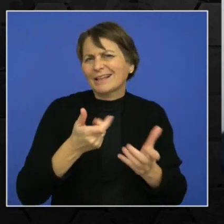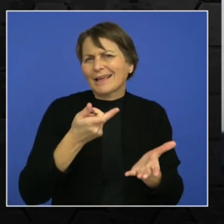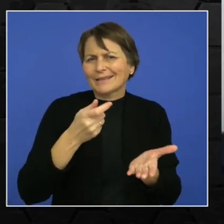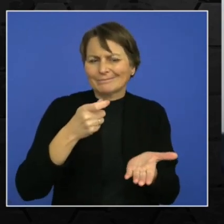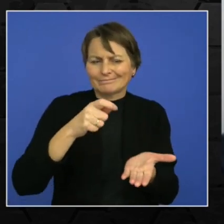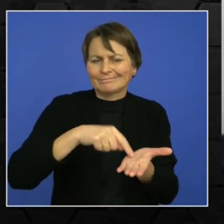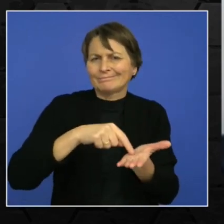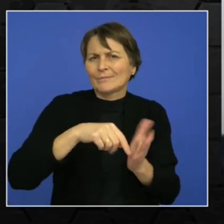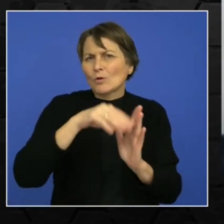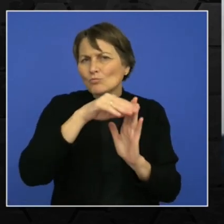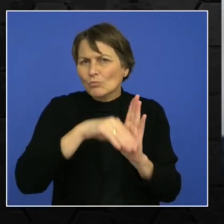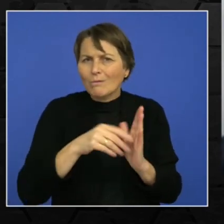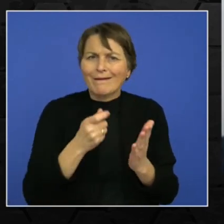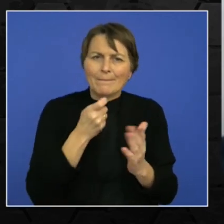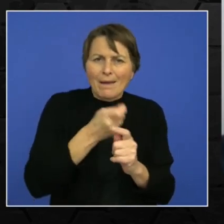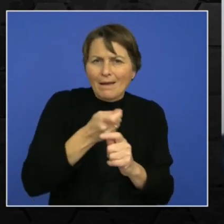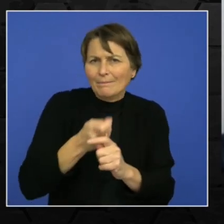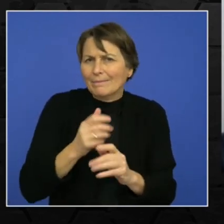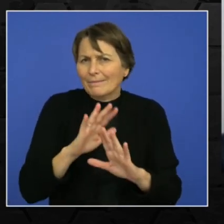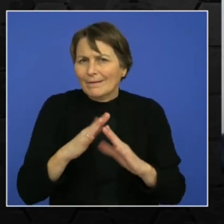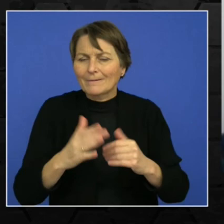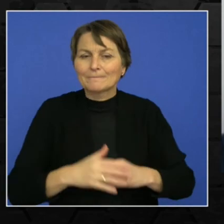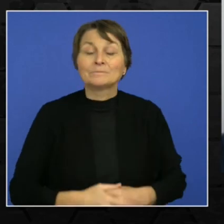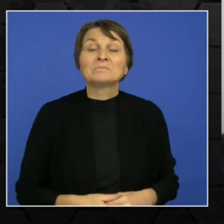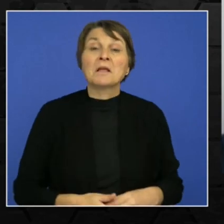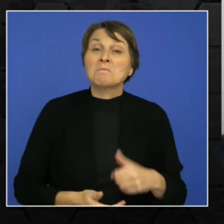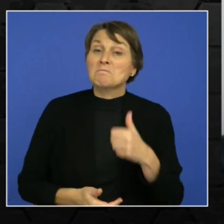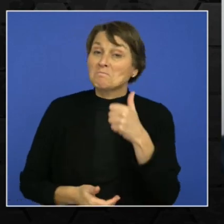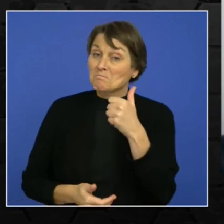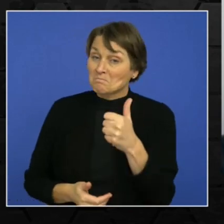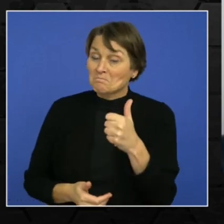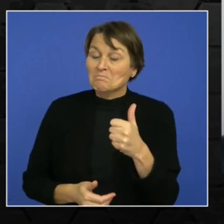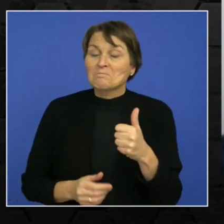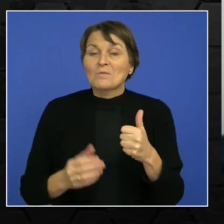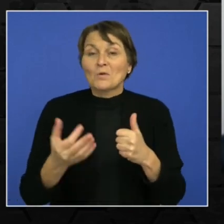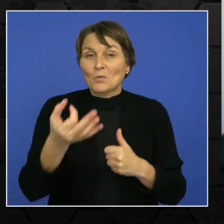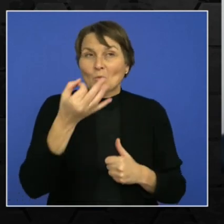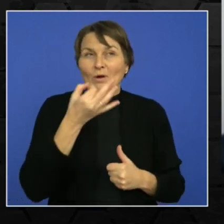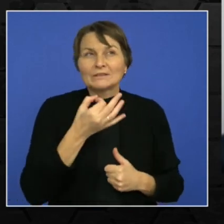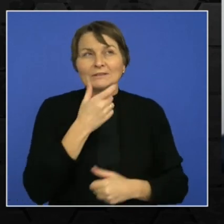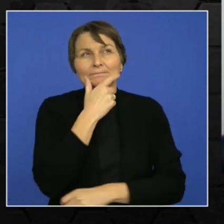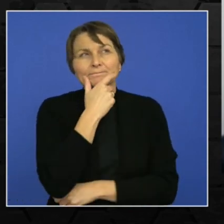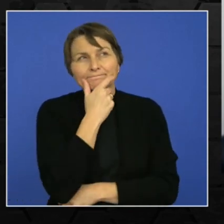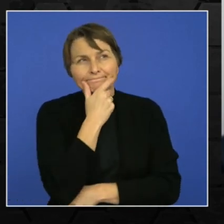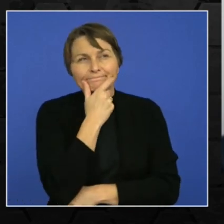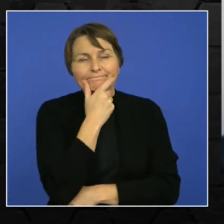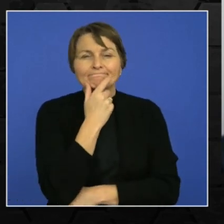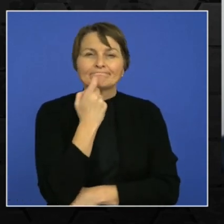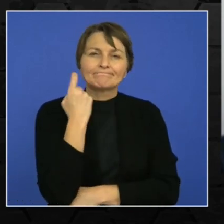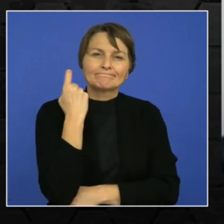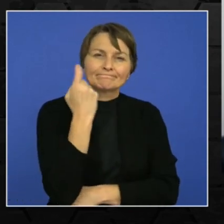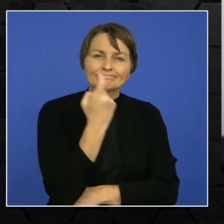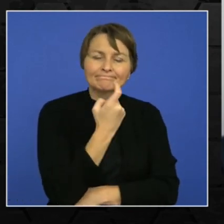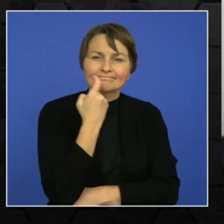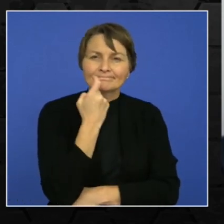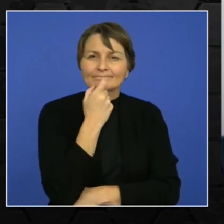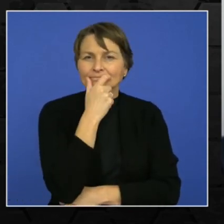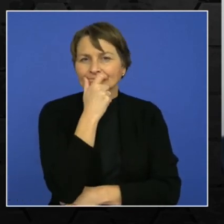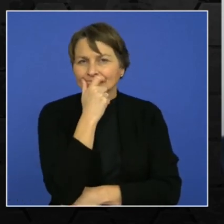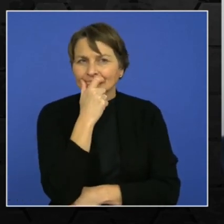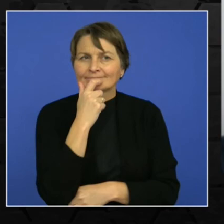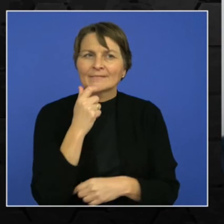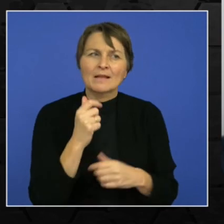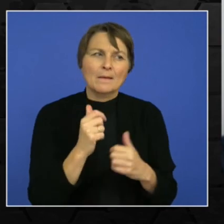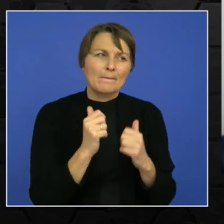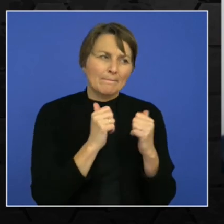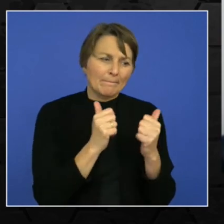Okay, like that's a really good question. And what I would say is the integration of NLP